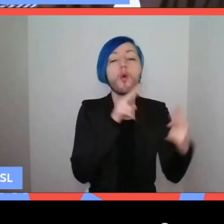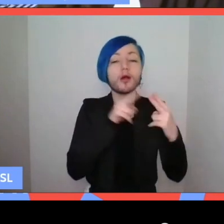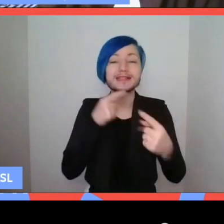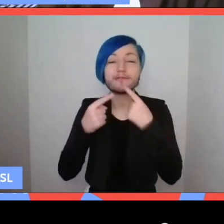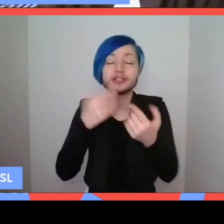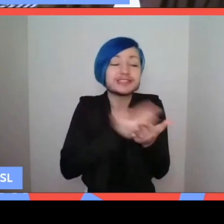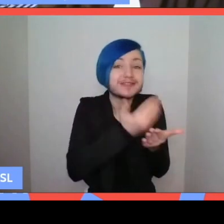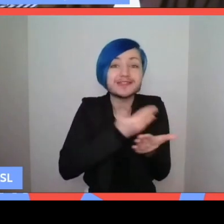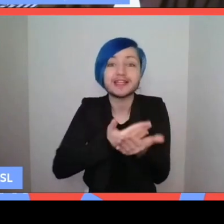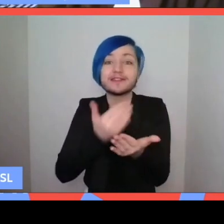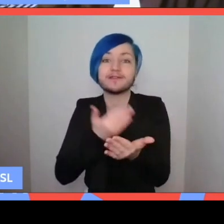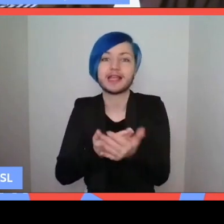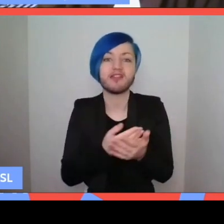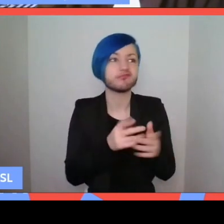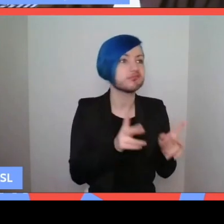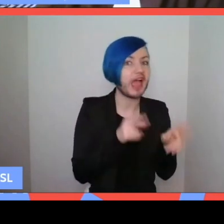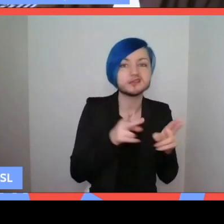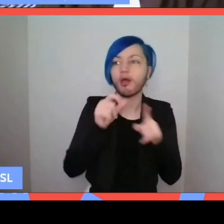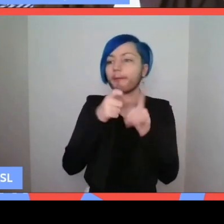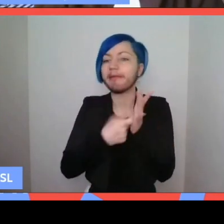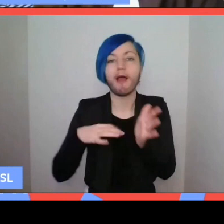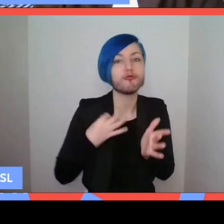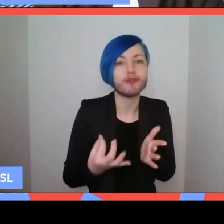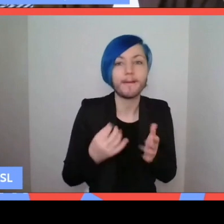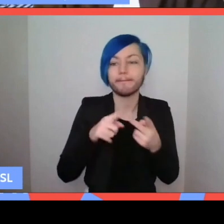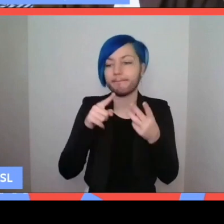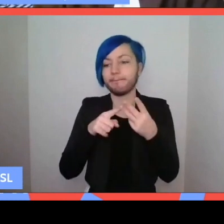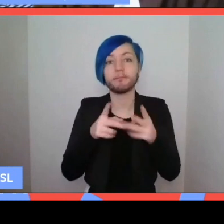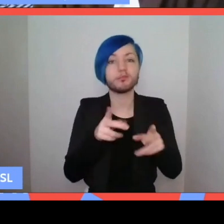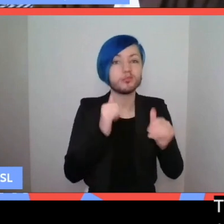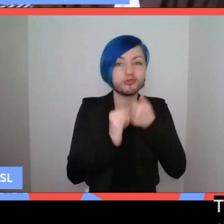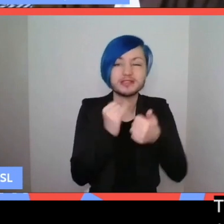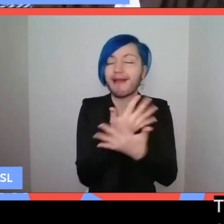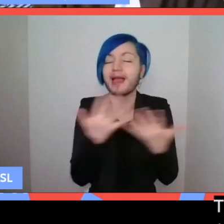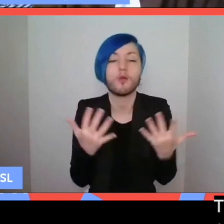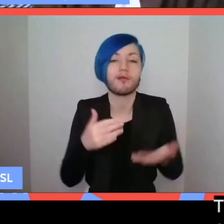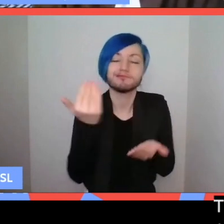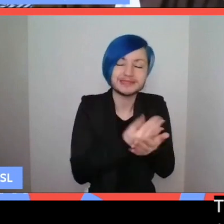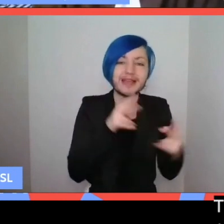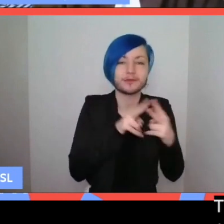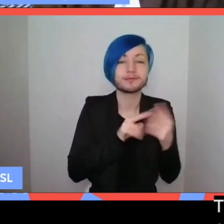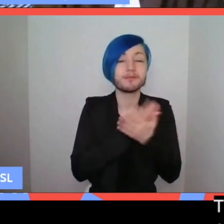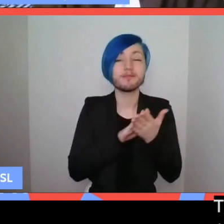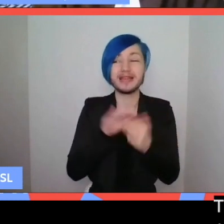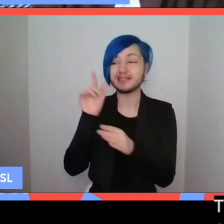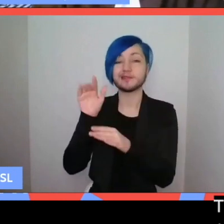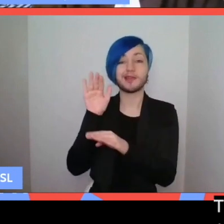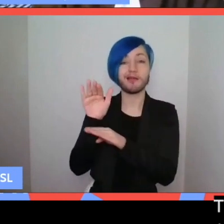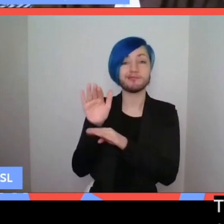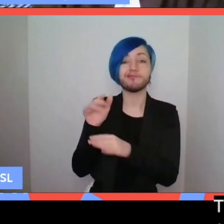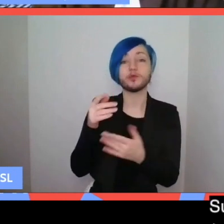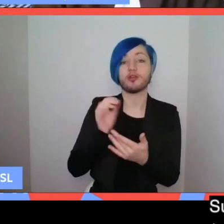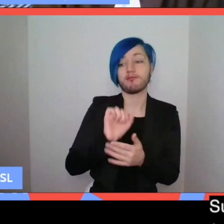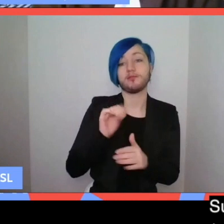can find, from editors to PR representatives to fellow critics. This will make life much easier as your career